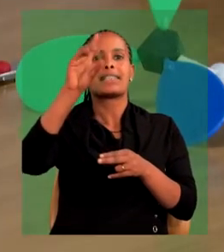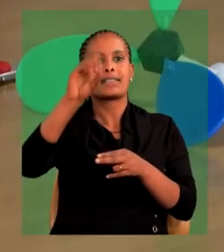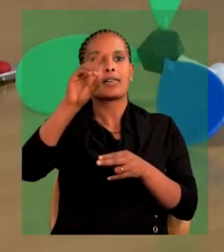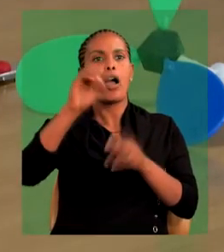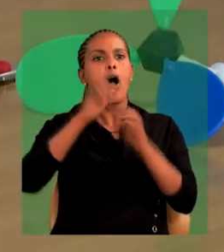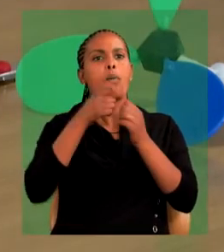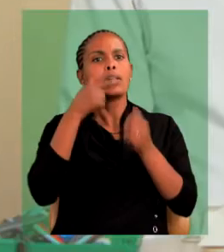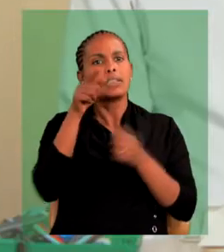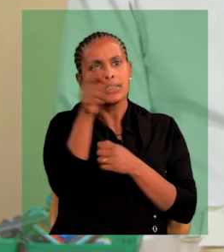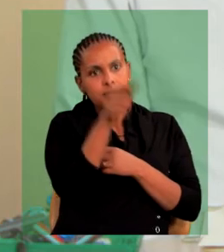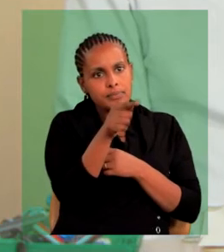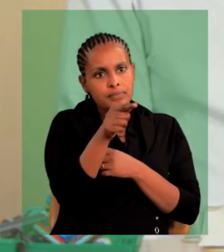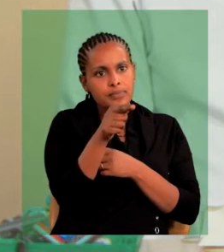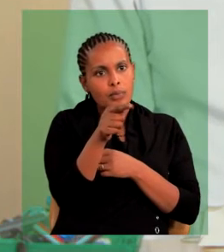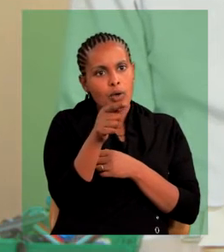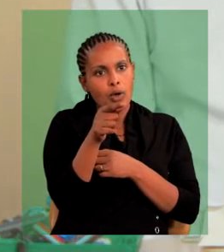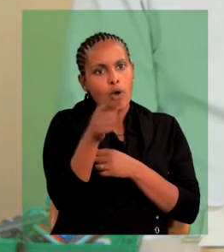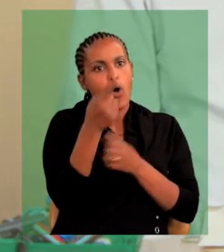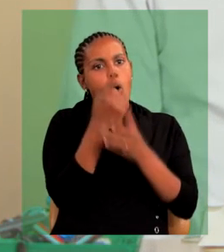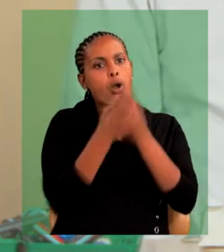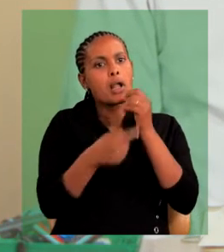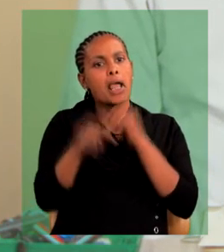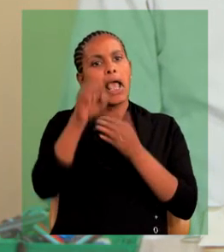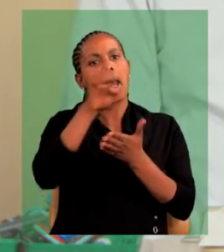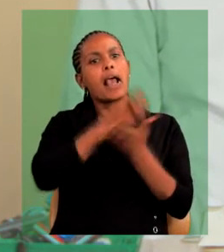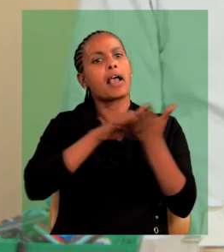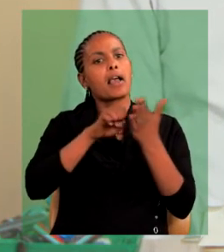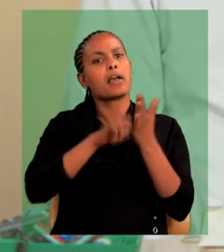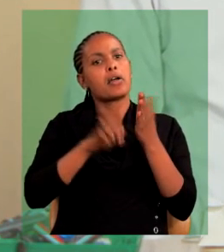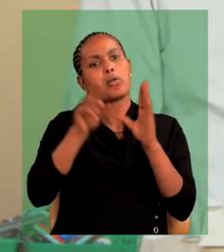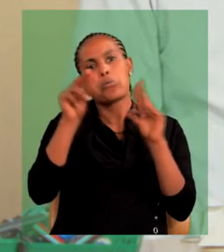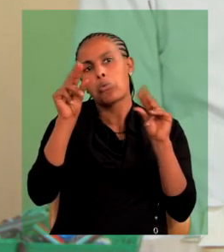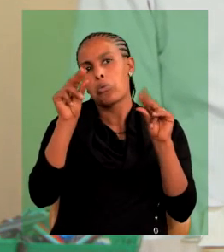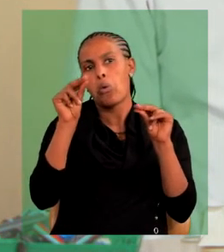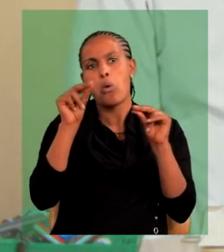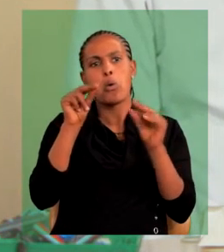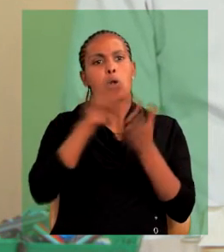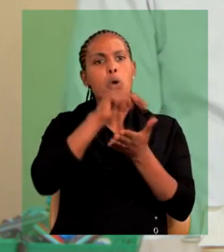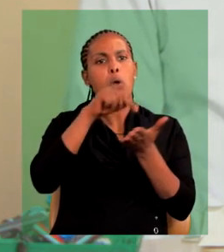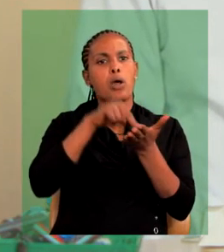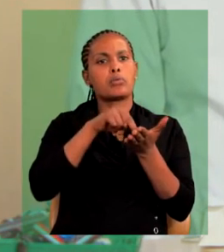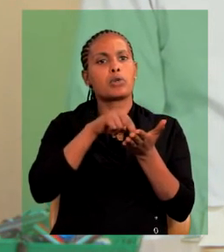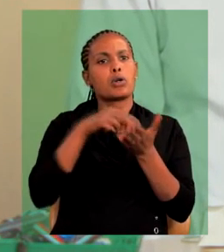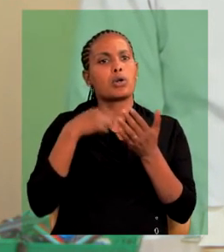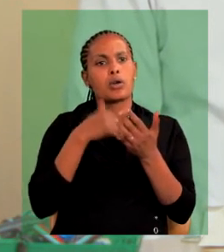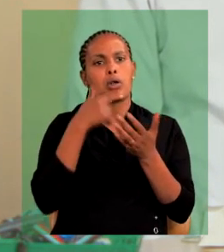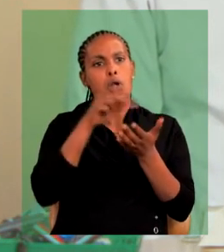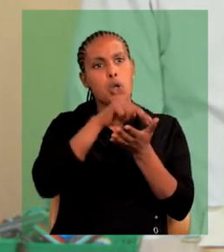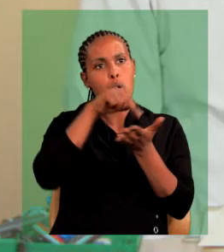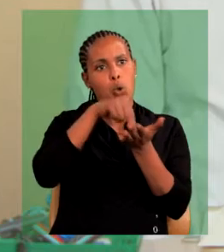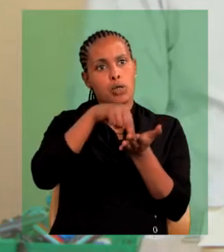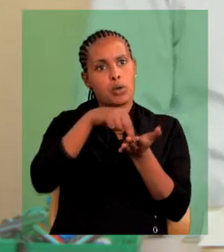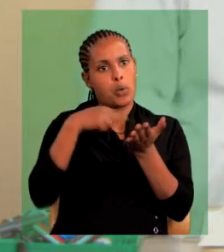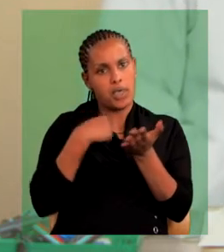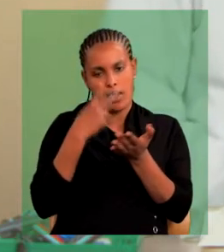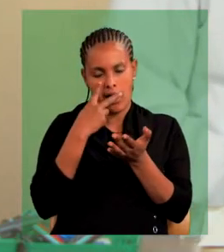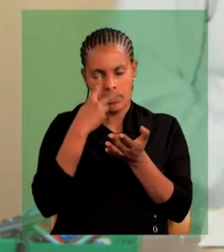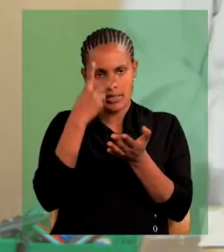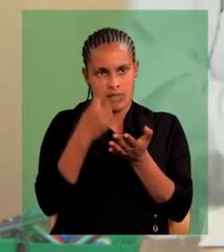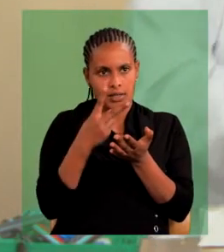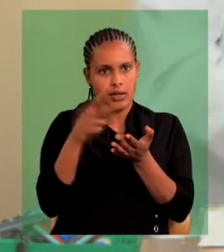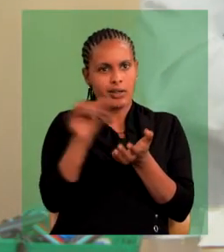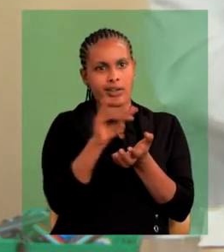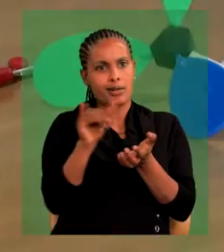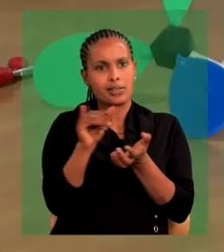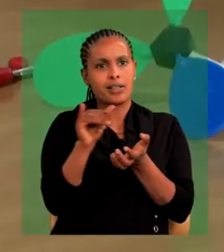How about here? There are only electrons, no nuclei. Unless you have nucleus, you can't see it. So it